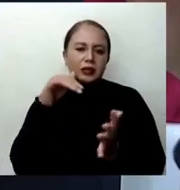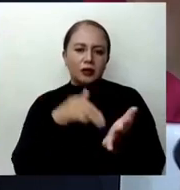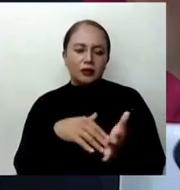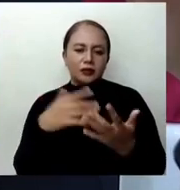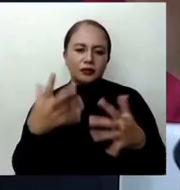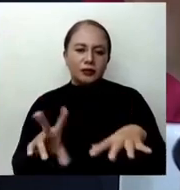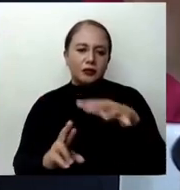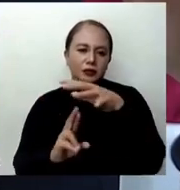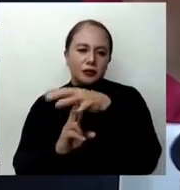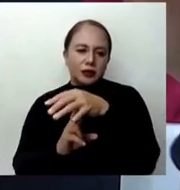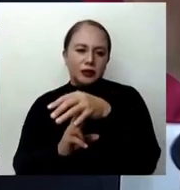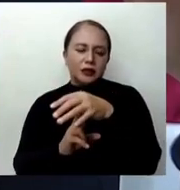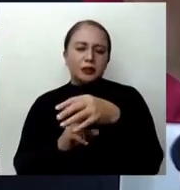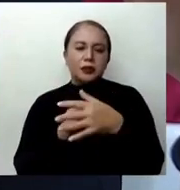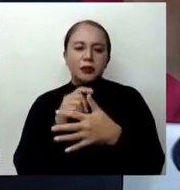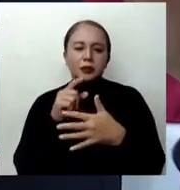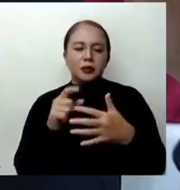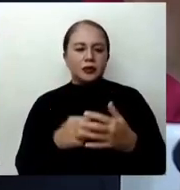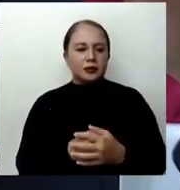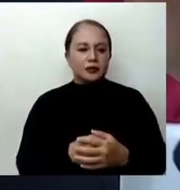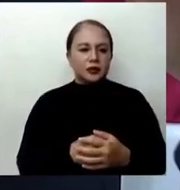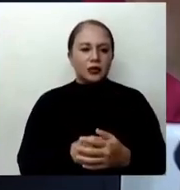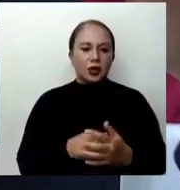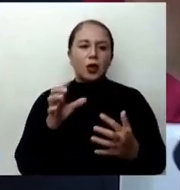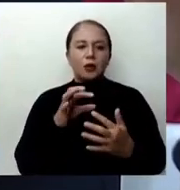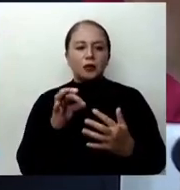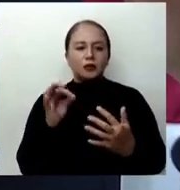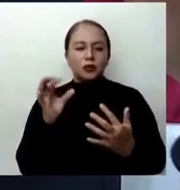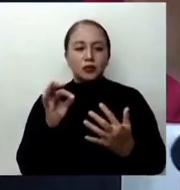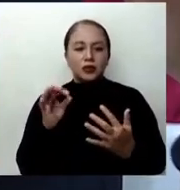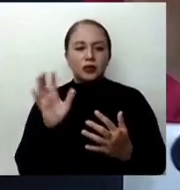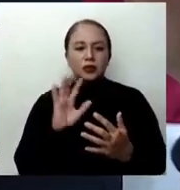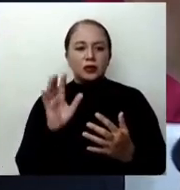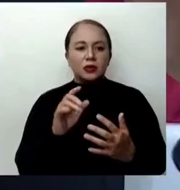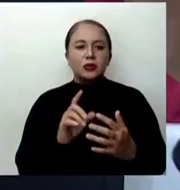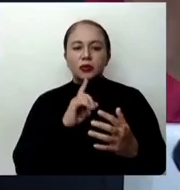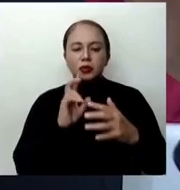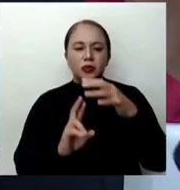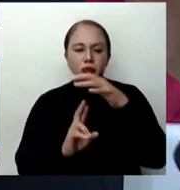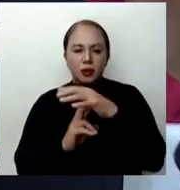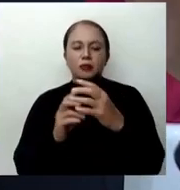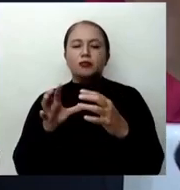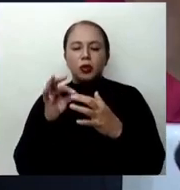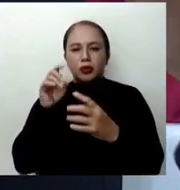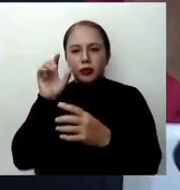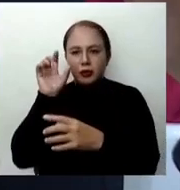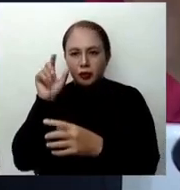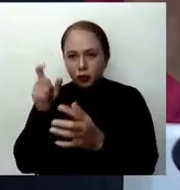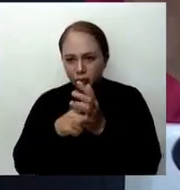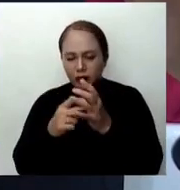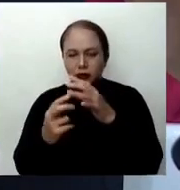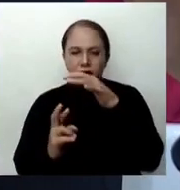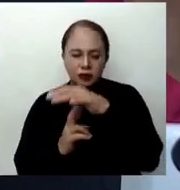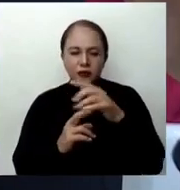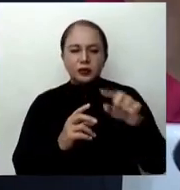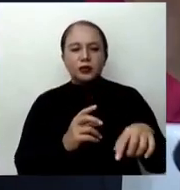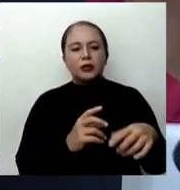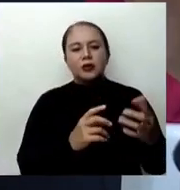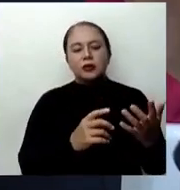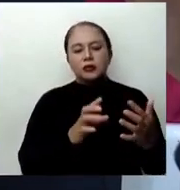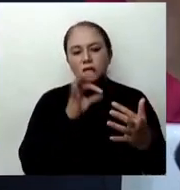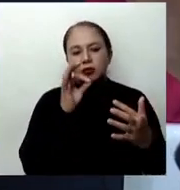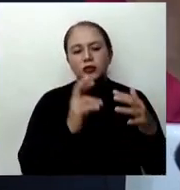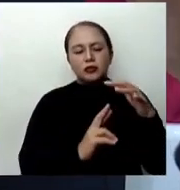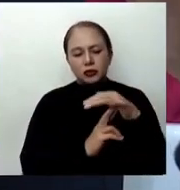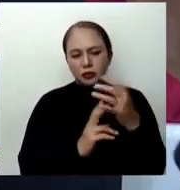Out of this, optional retirement. Yes, sir. Retirees sir, both compulsory and retirement. Out retirable of that, because of age. Yes,